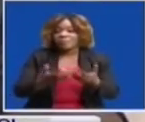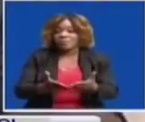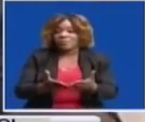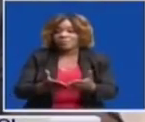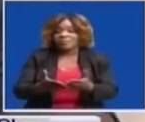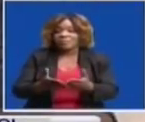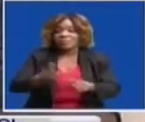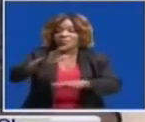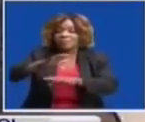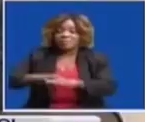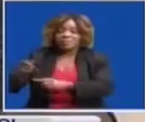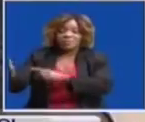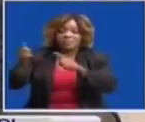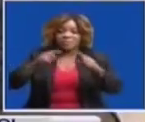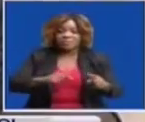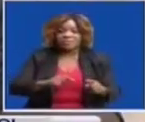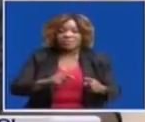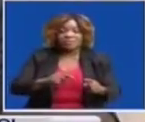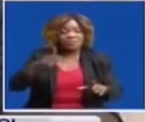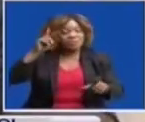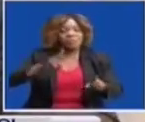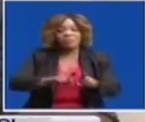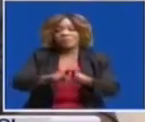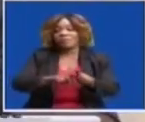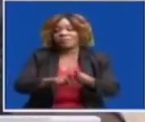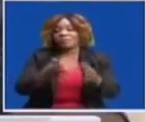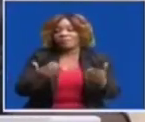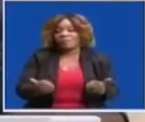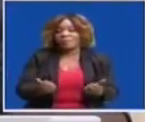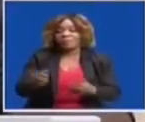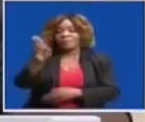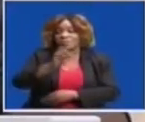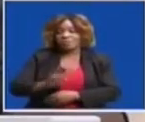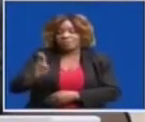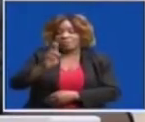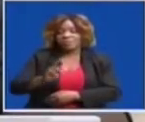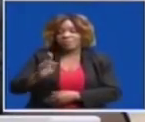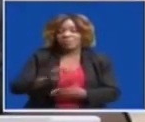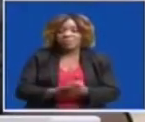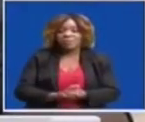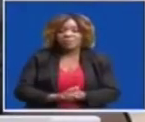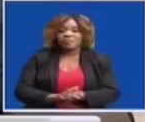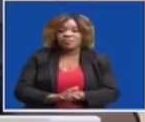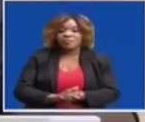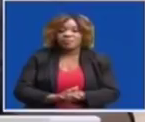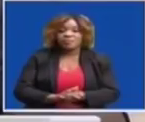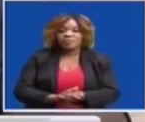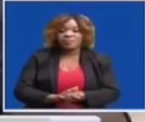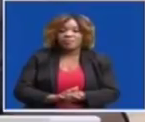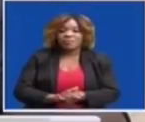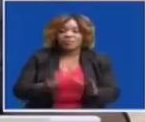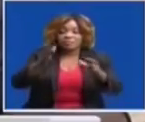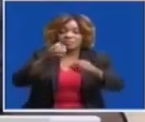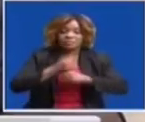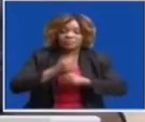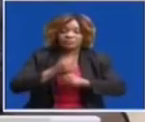become the off-takers, and with a view that those that will be willing, as they rent, then they will eventually buy them